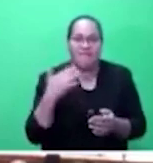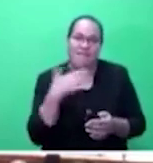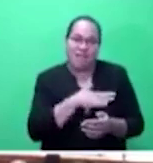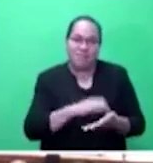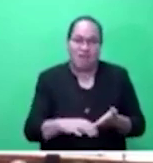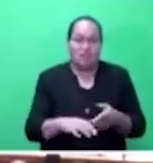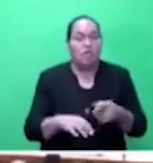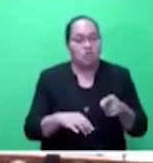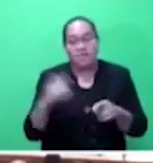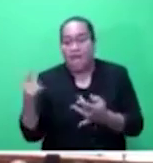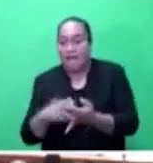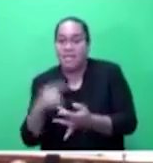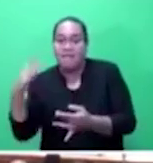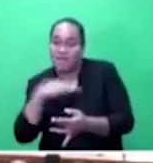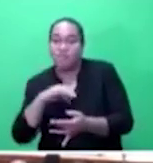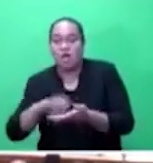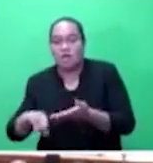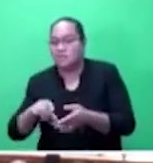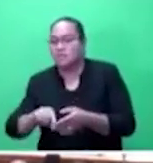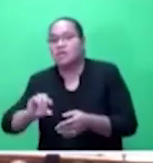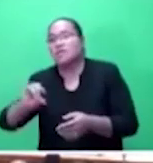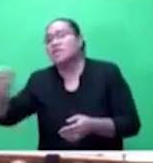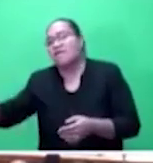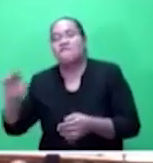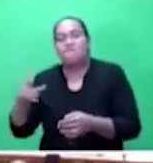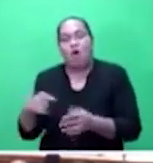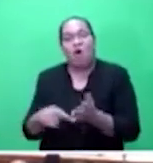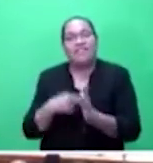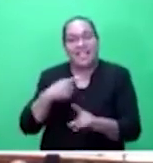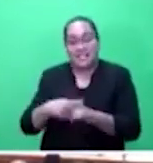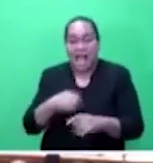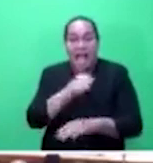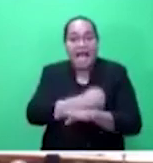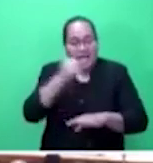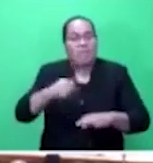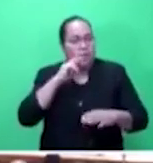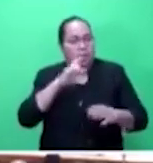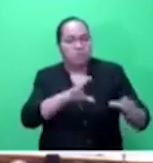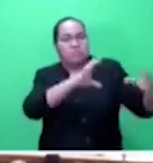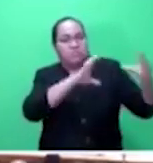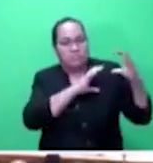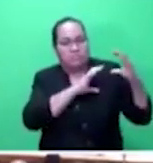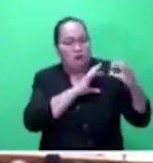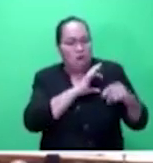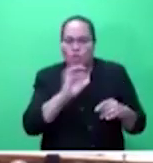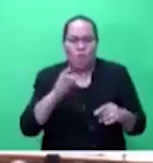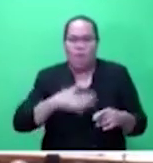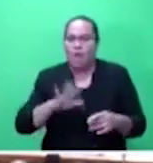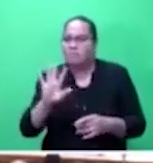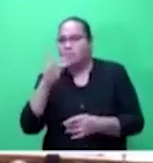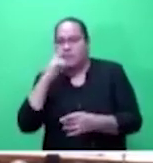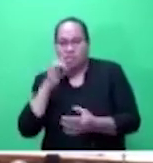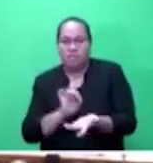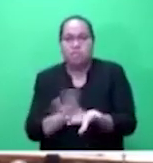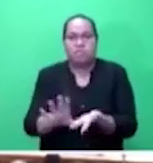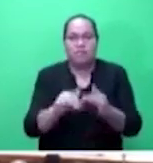tax deduction. So the landlord has no loss and government will pick up that burden. But we don't want people to be booted out of the shops. Knowing